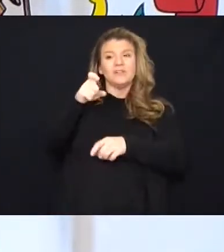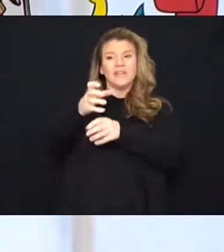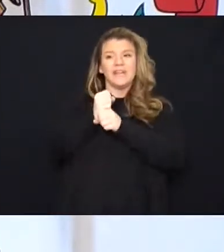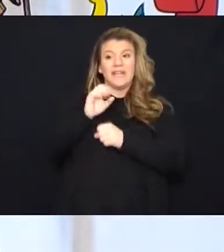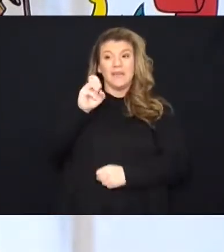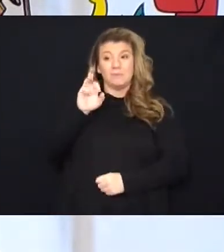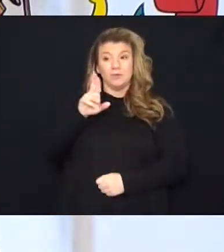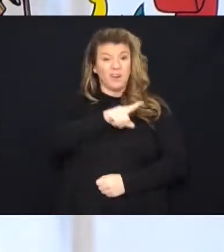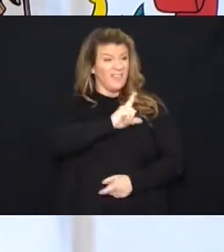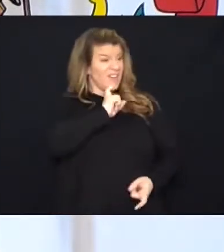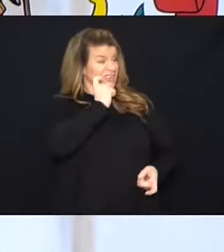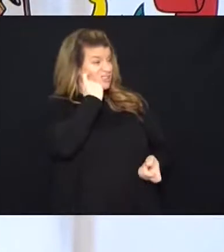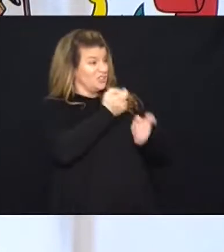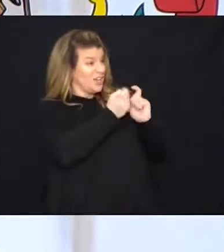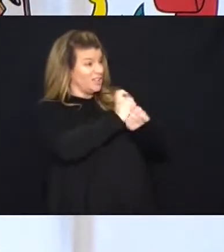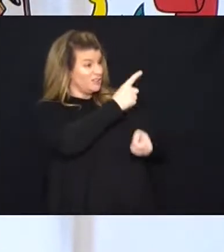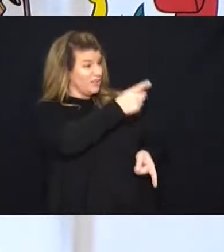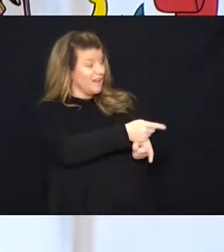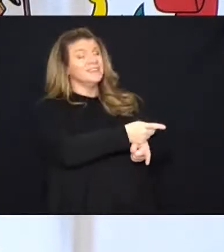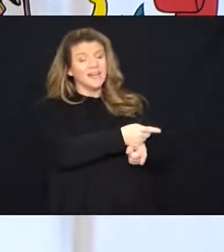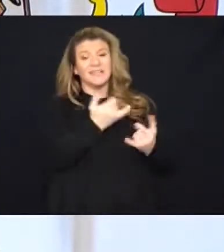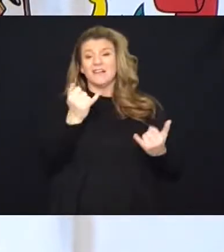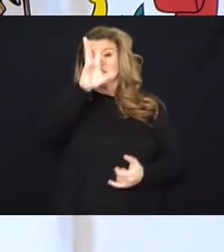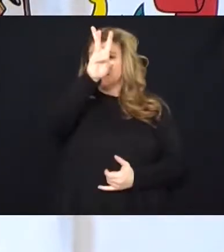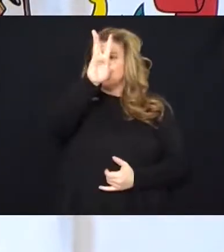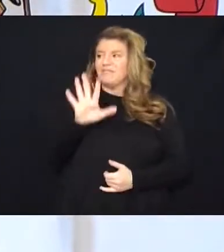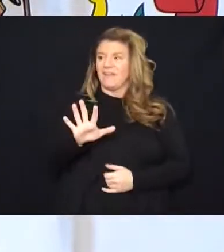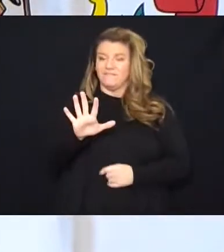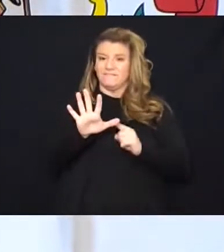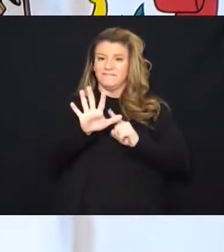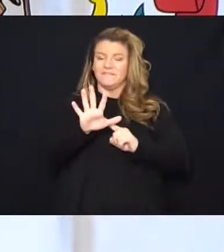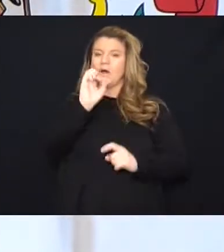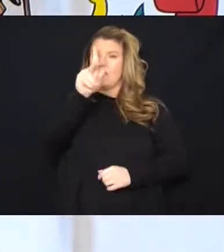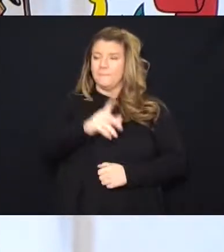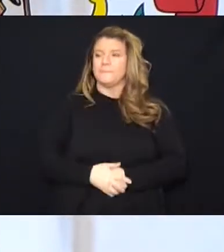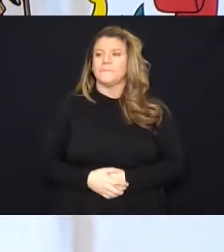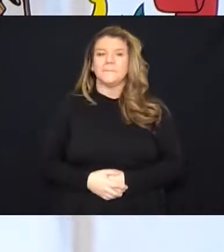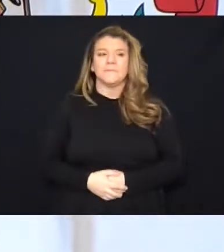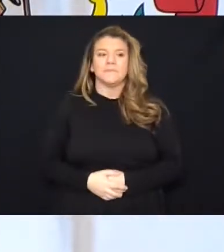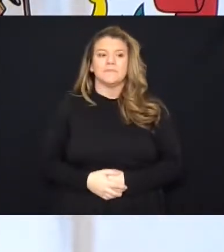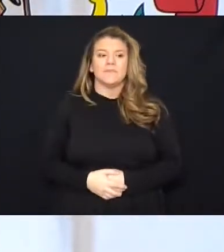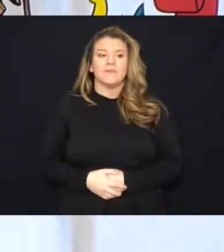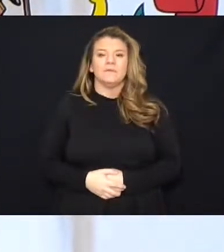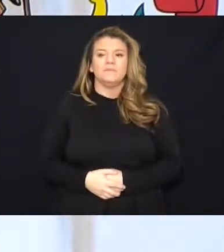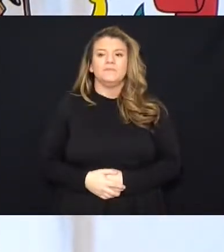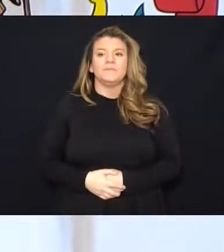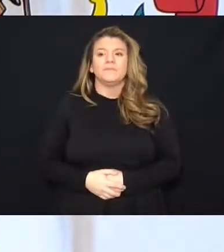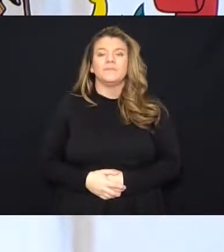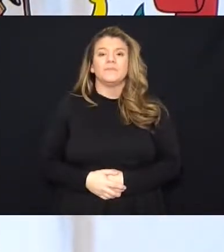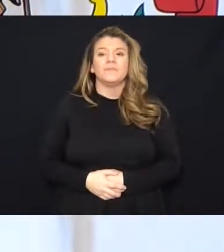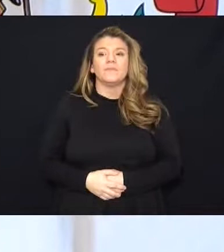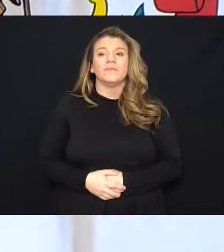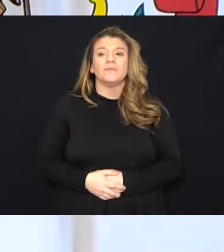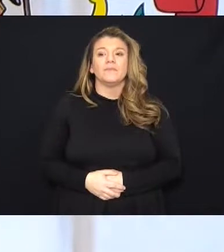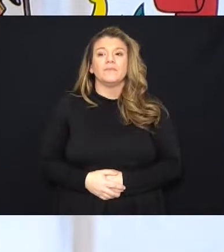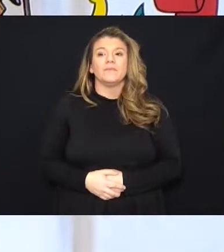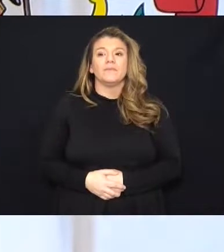that too, have they not? They've changed from 6 to 5. Okay, all right, from the standpoint of